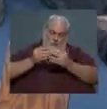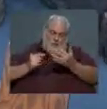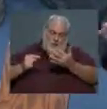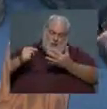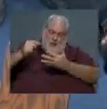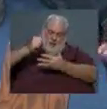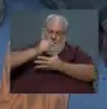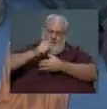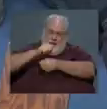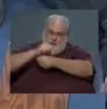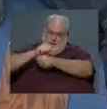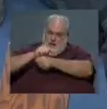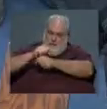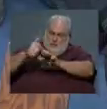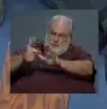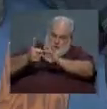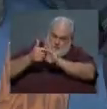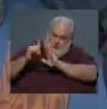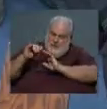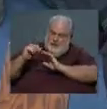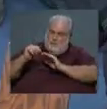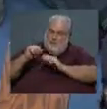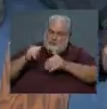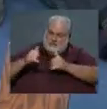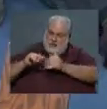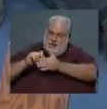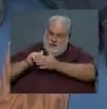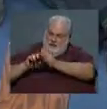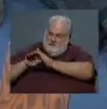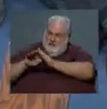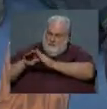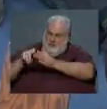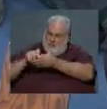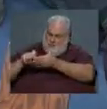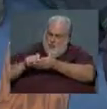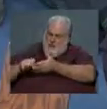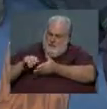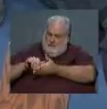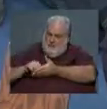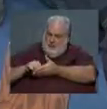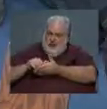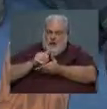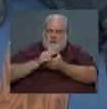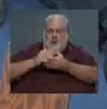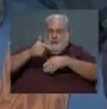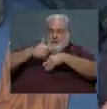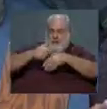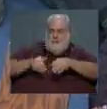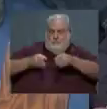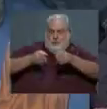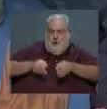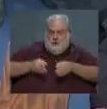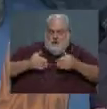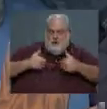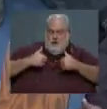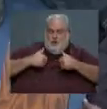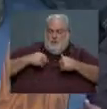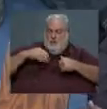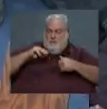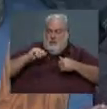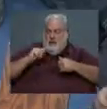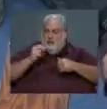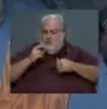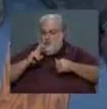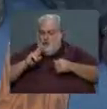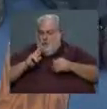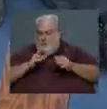what the job would actually be. We're not done writing it. We also do have a part-time person. We do still have our youth master plan specialist